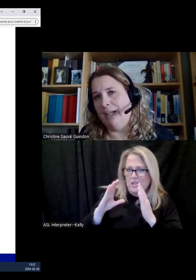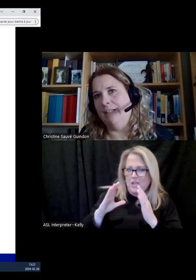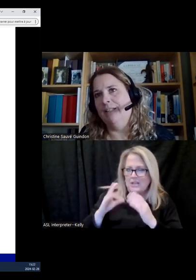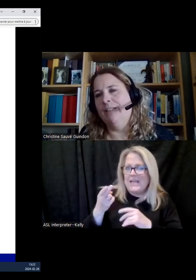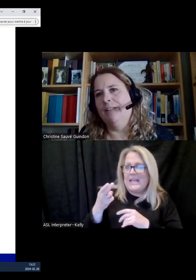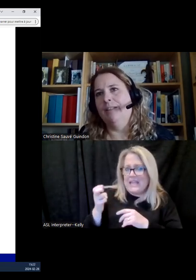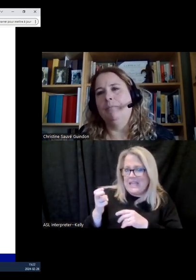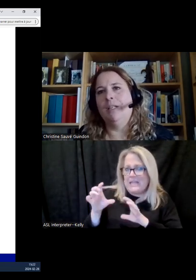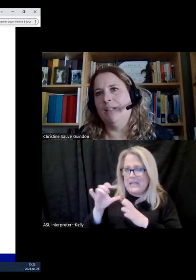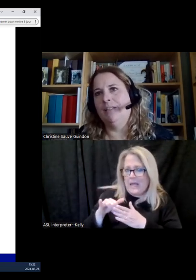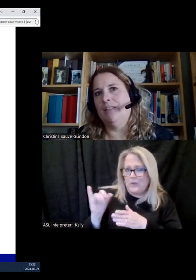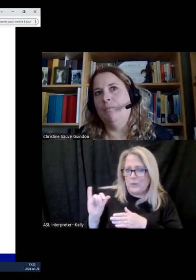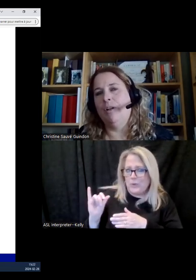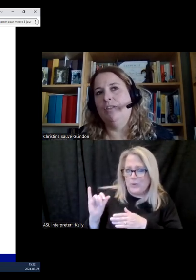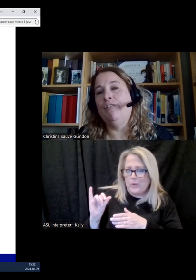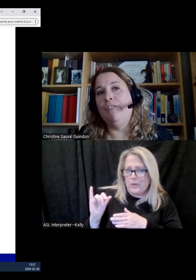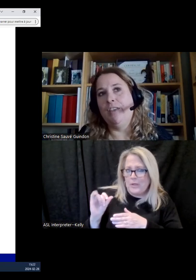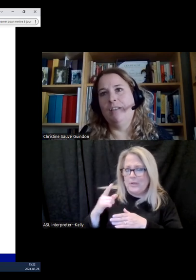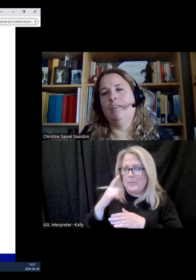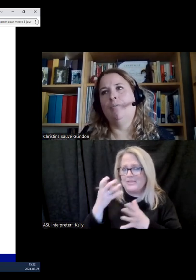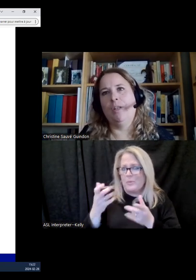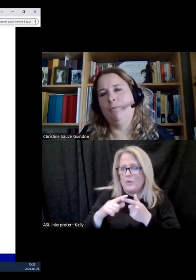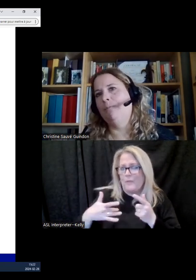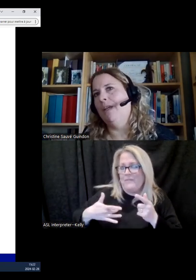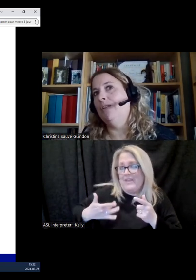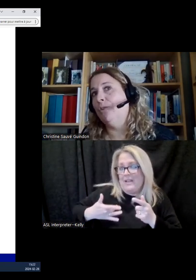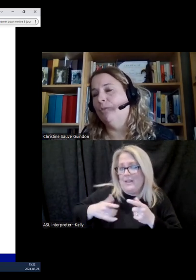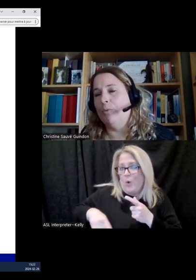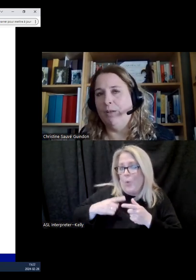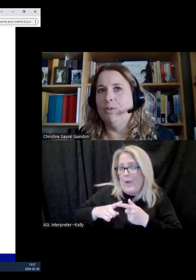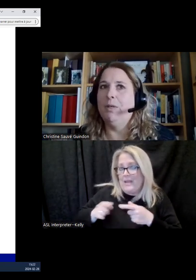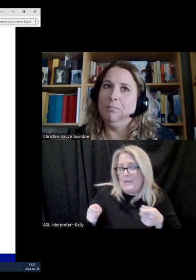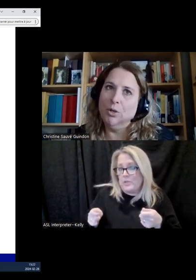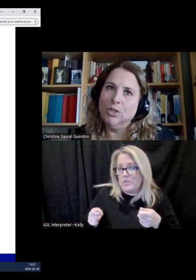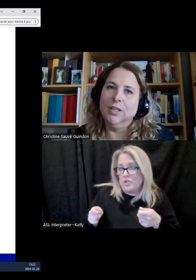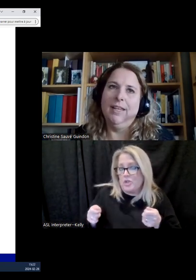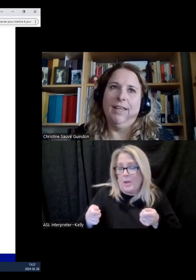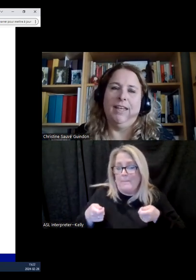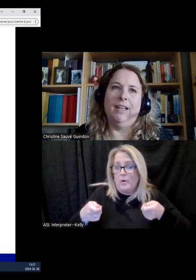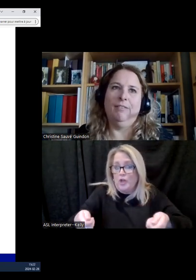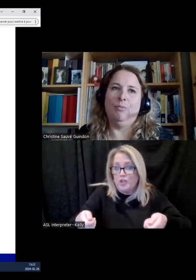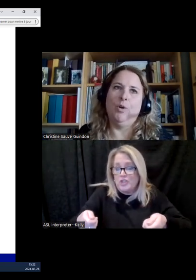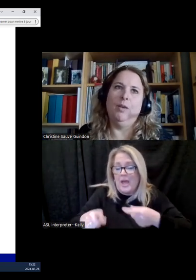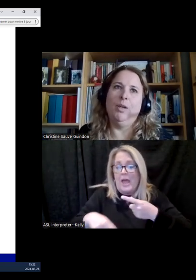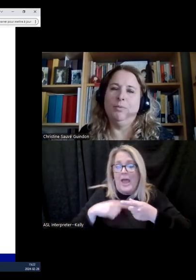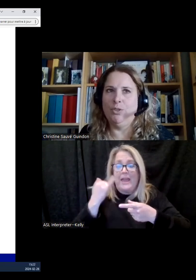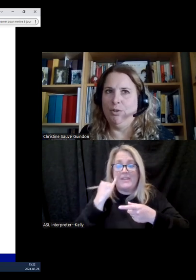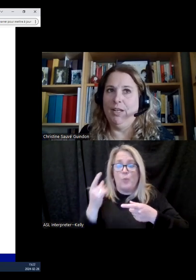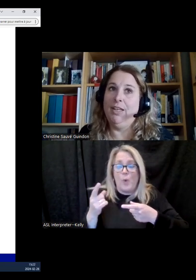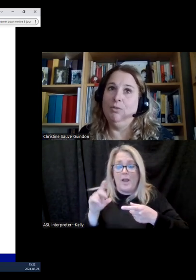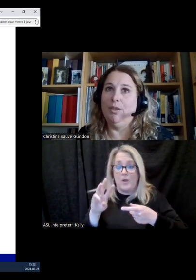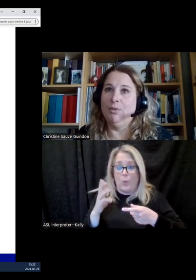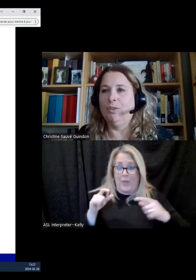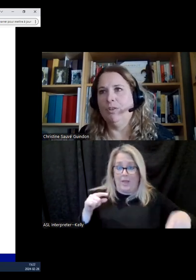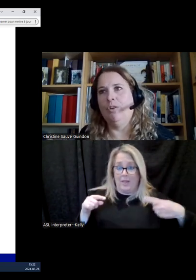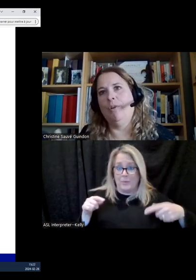doing that because he wanted to feel when he was being turned, when he was being pushed. And if one wheel was turning,